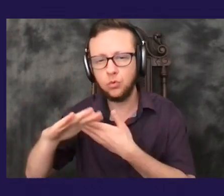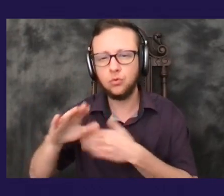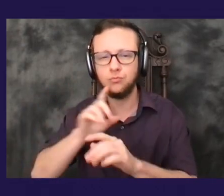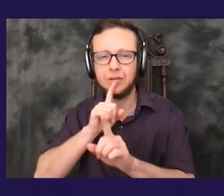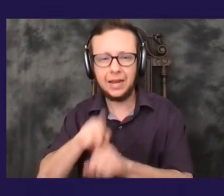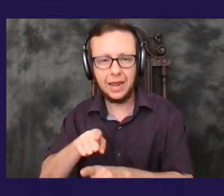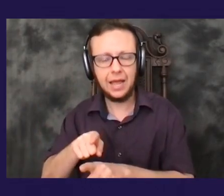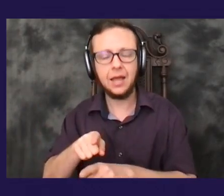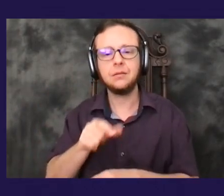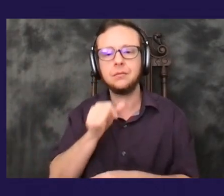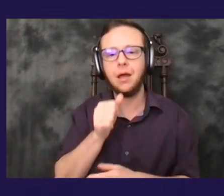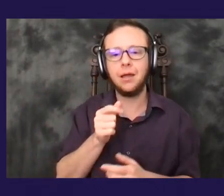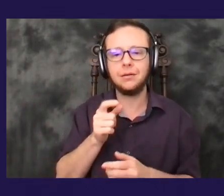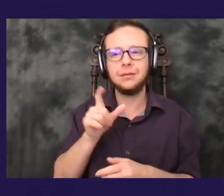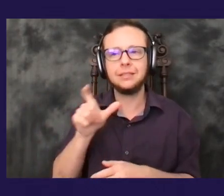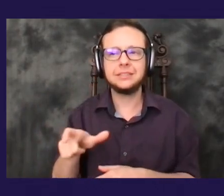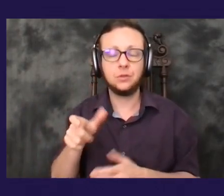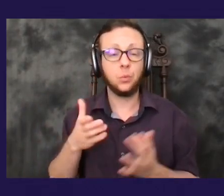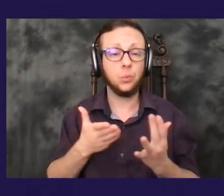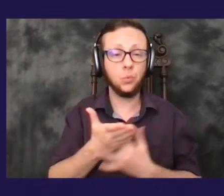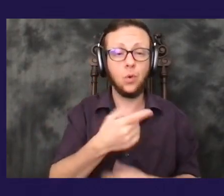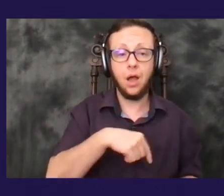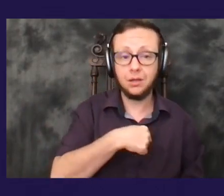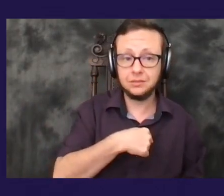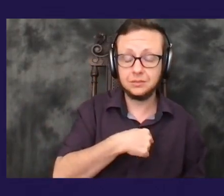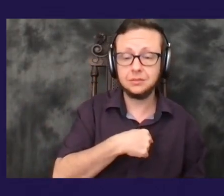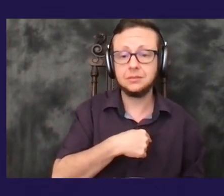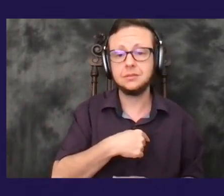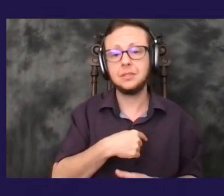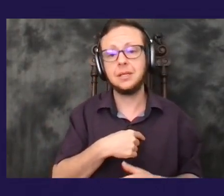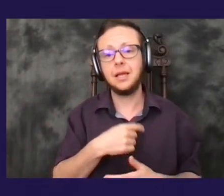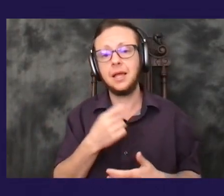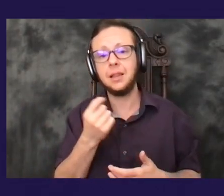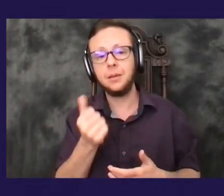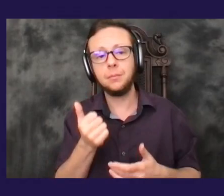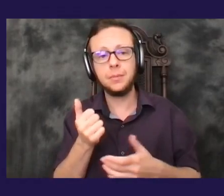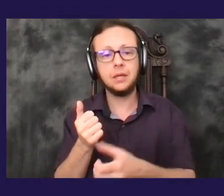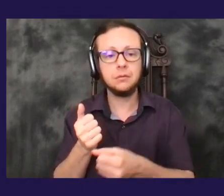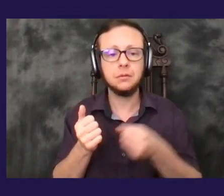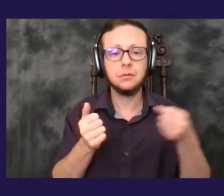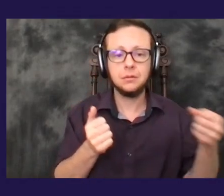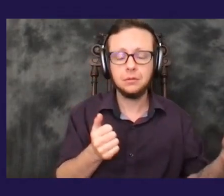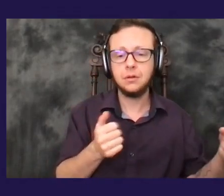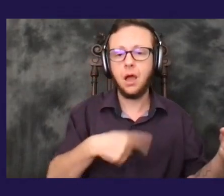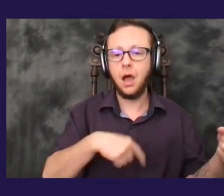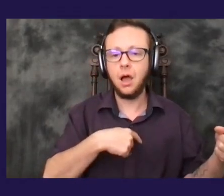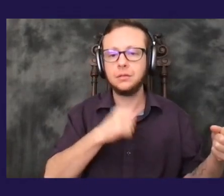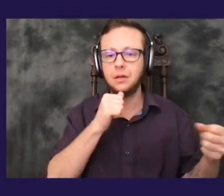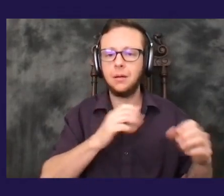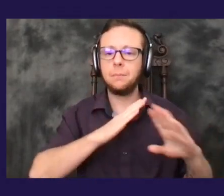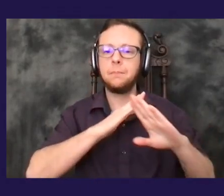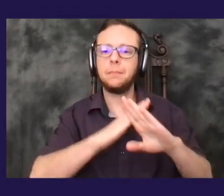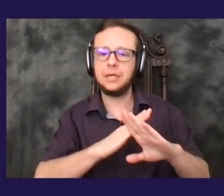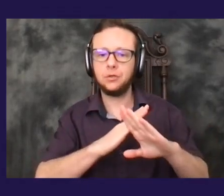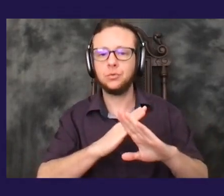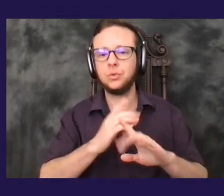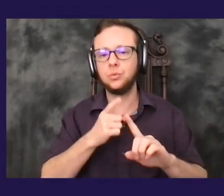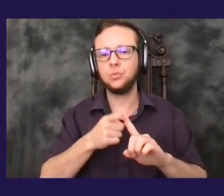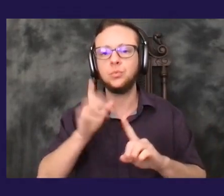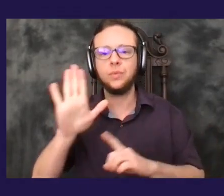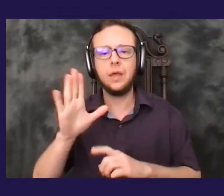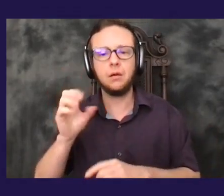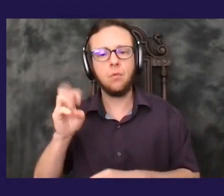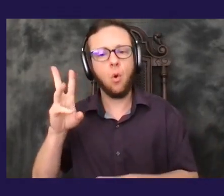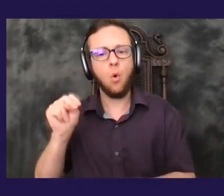necessarily through us. So it kind of removed us or the Department of Public Health as like a barrier for their own